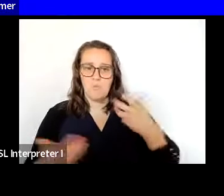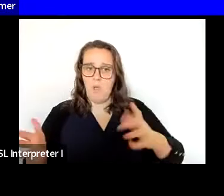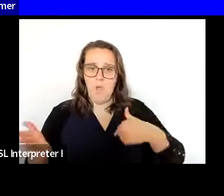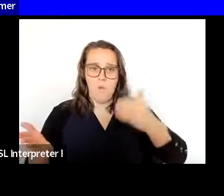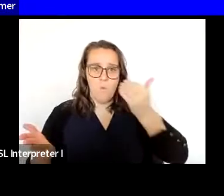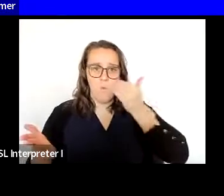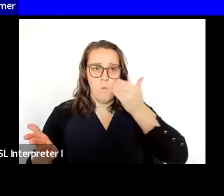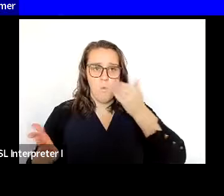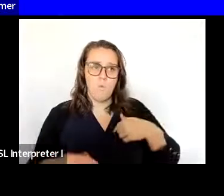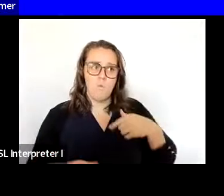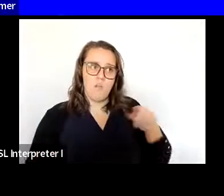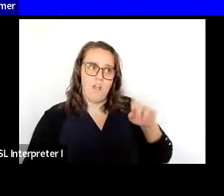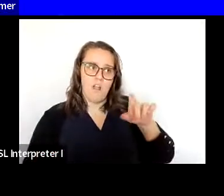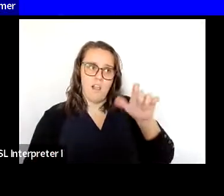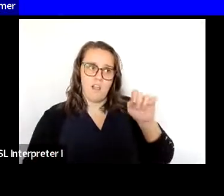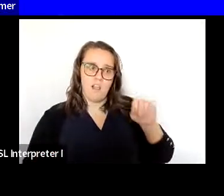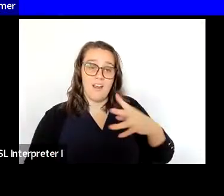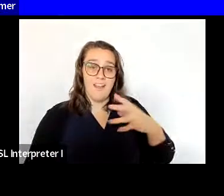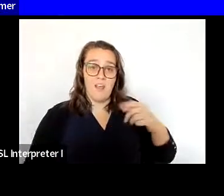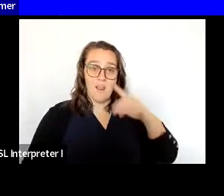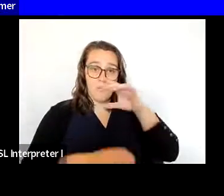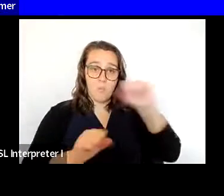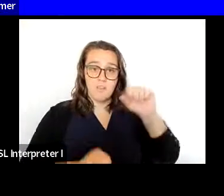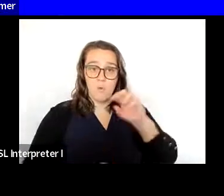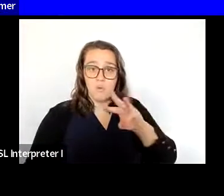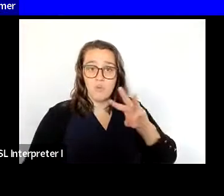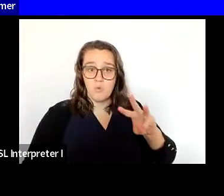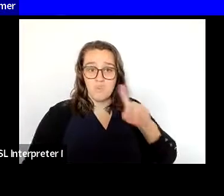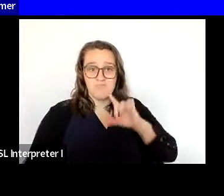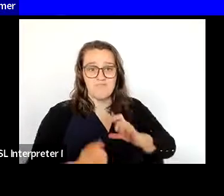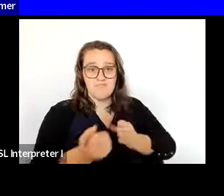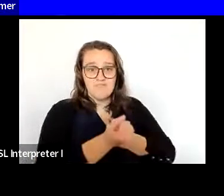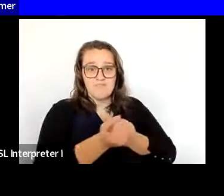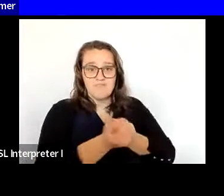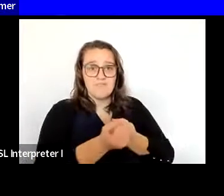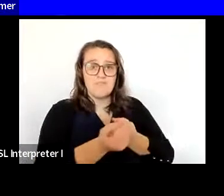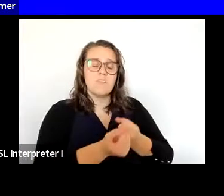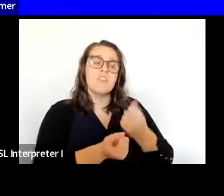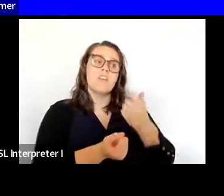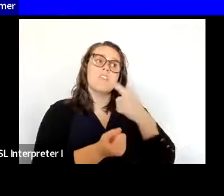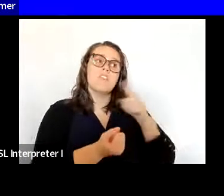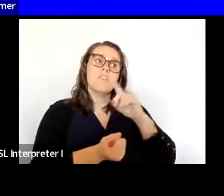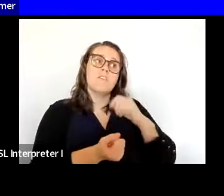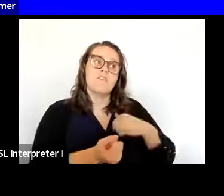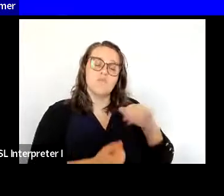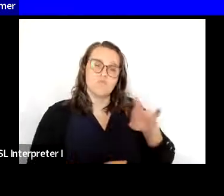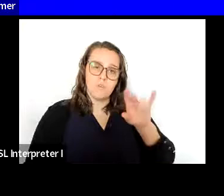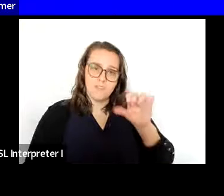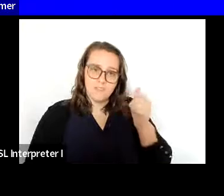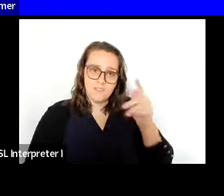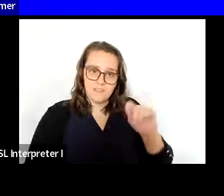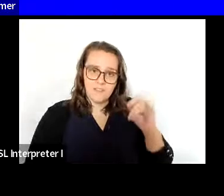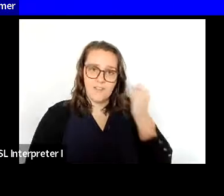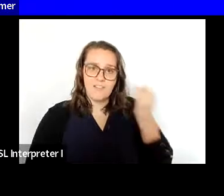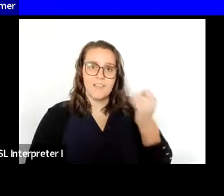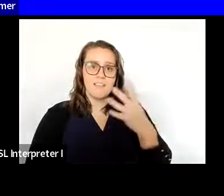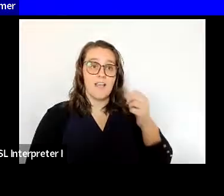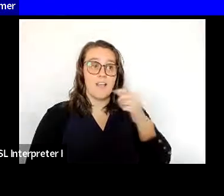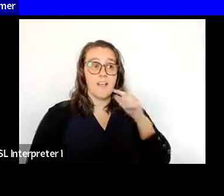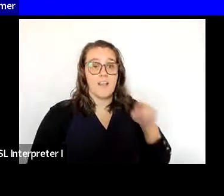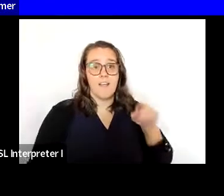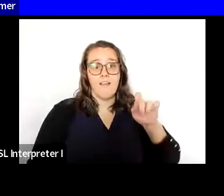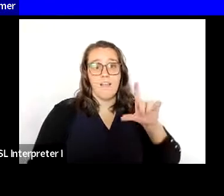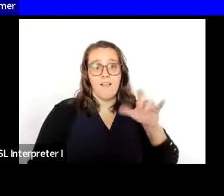Ellen Wilson, and Mrs. Wilson's support and advocacy for the clearing out of predominantly Black residents of alley dwellings